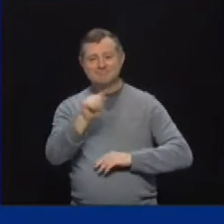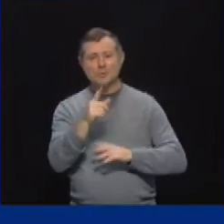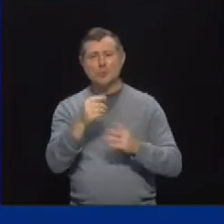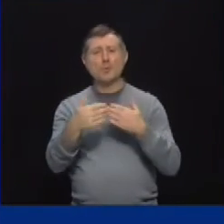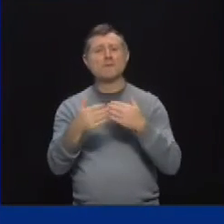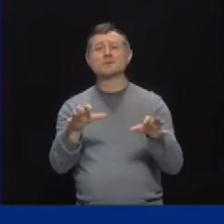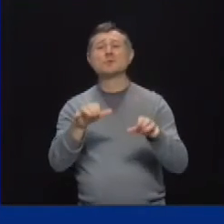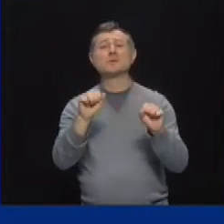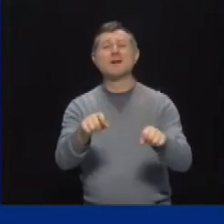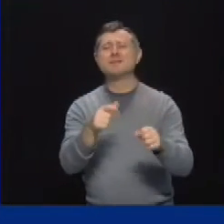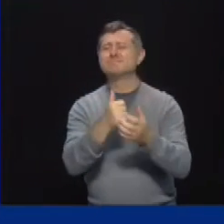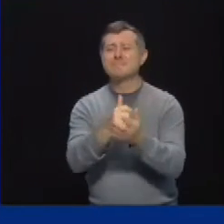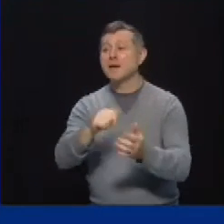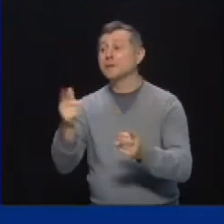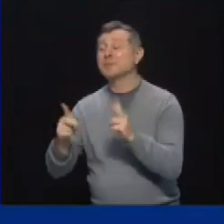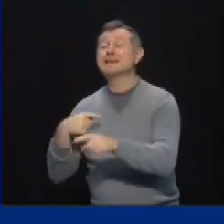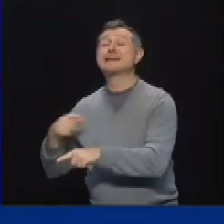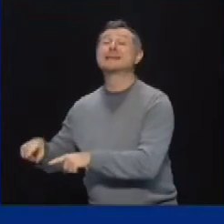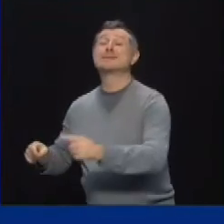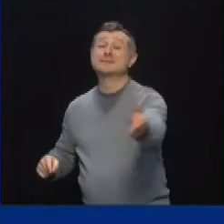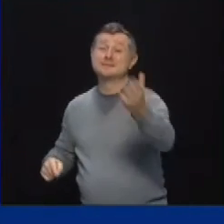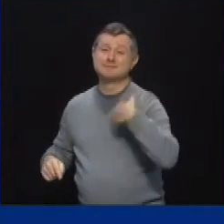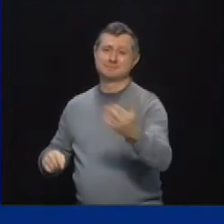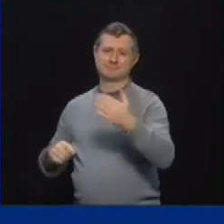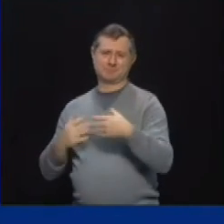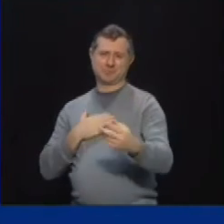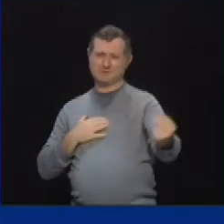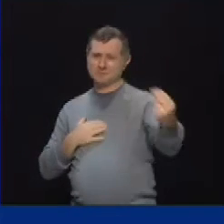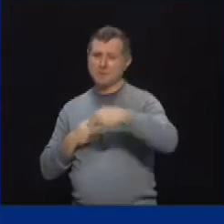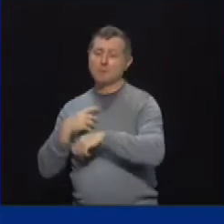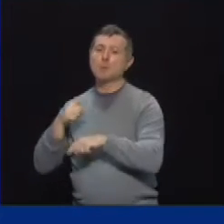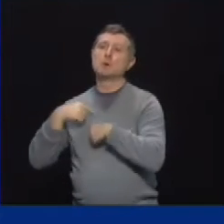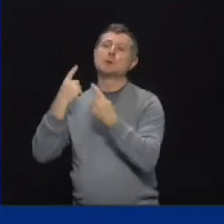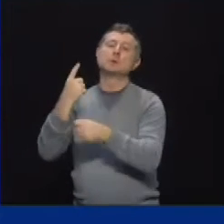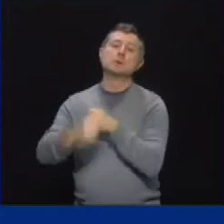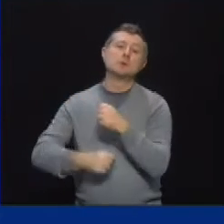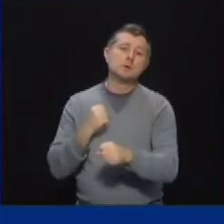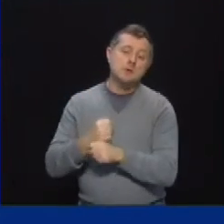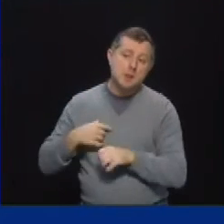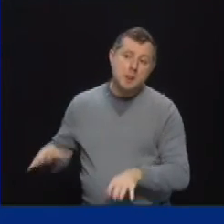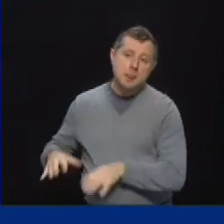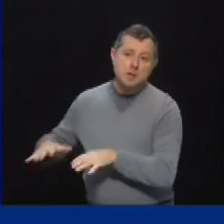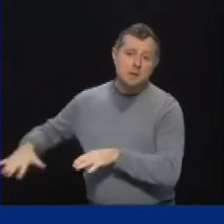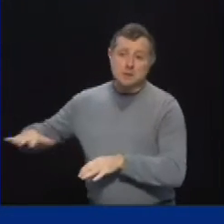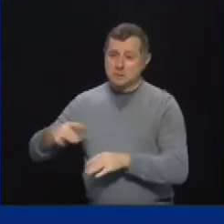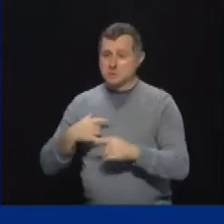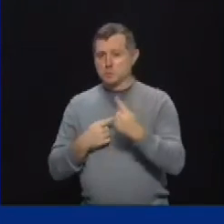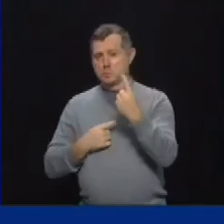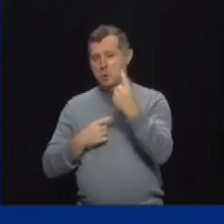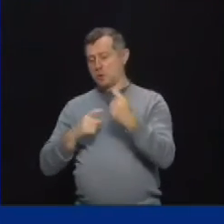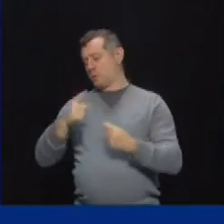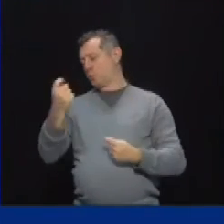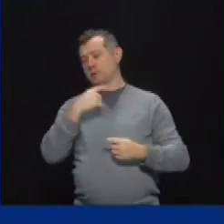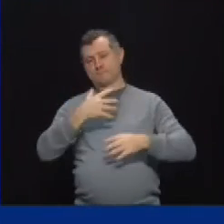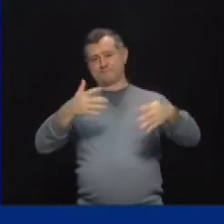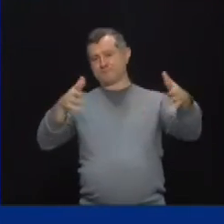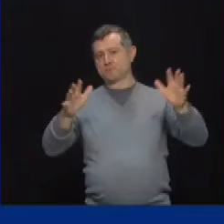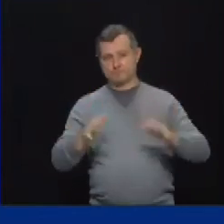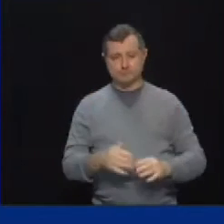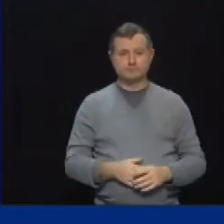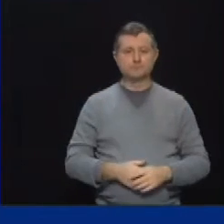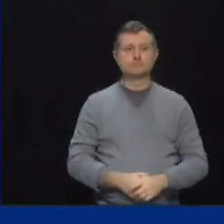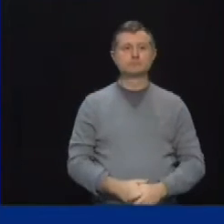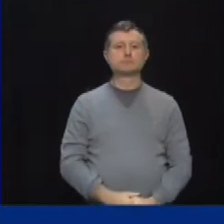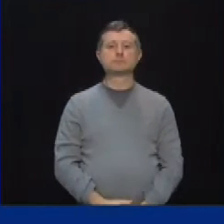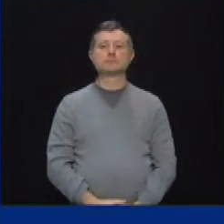man and woman. And that's exactly what these individuals did over the past year. I think we're all set. One last question? Yes, Governor, your